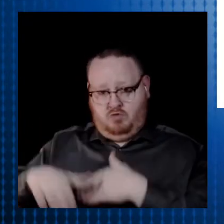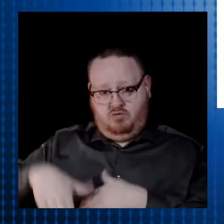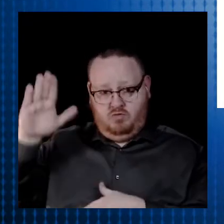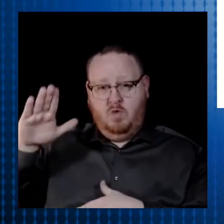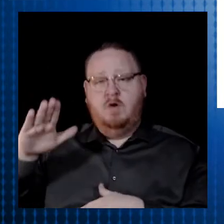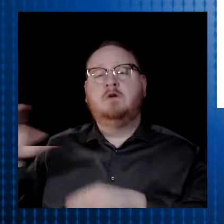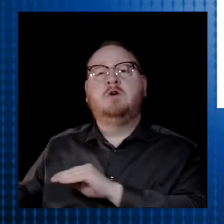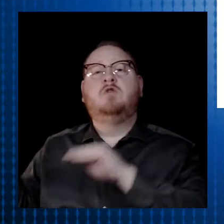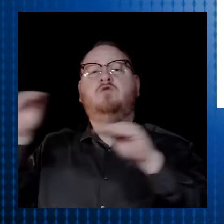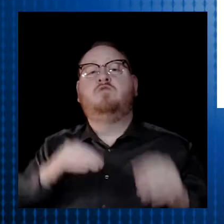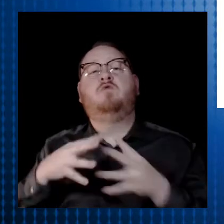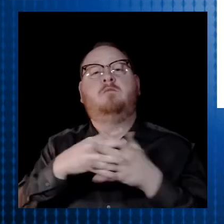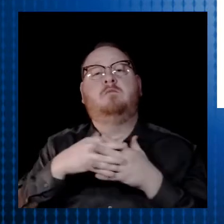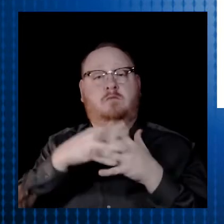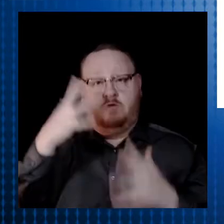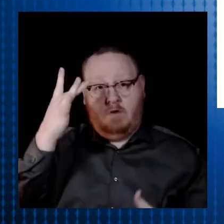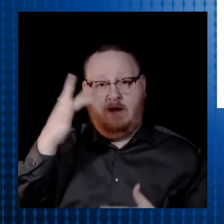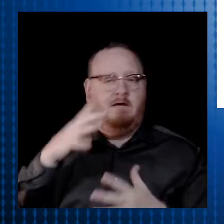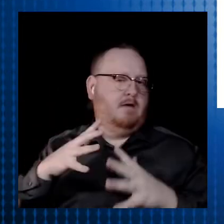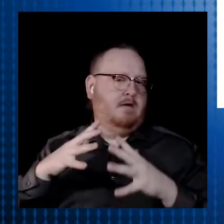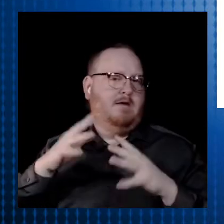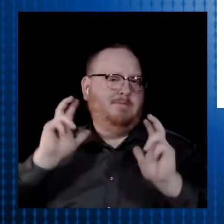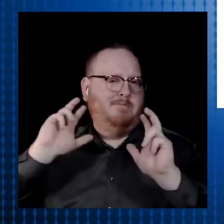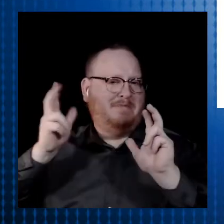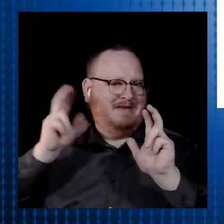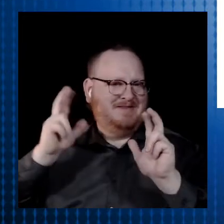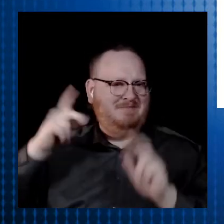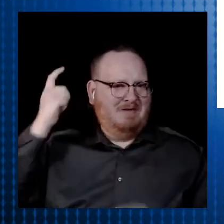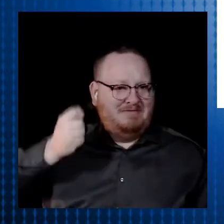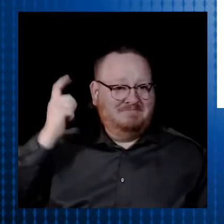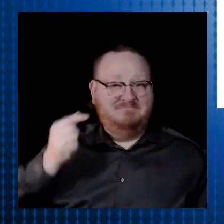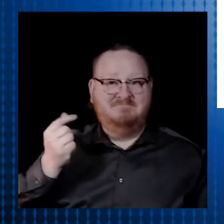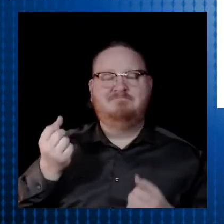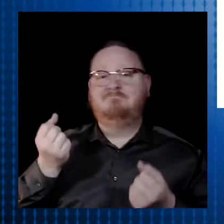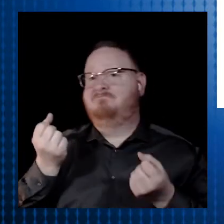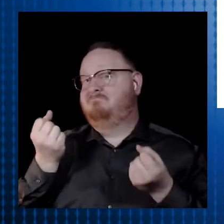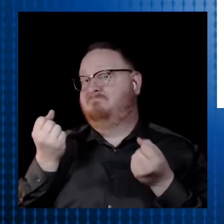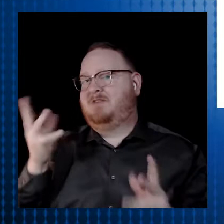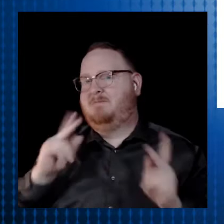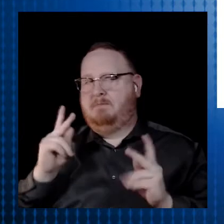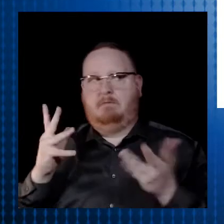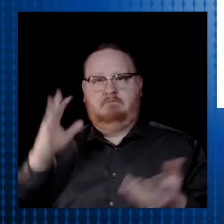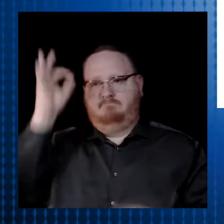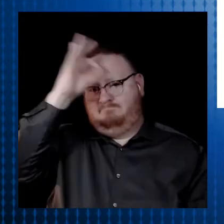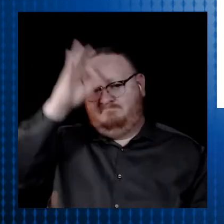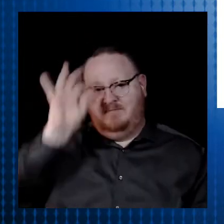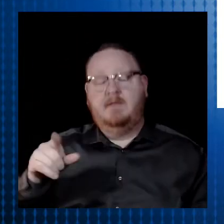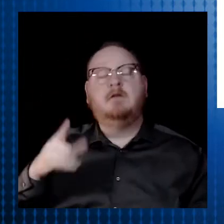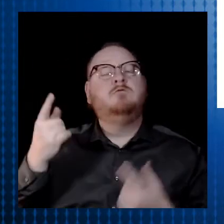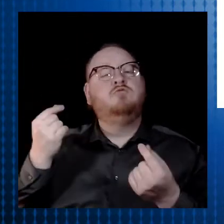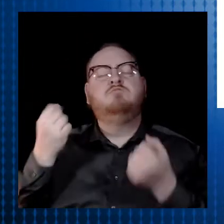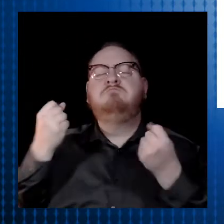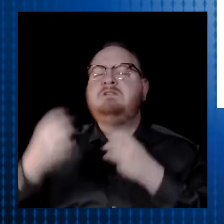on a basketball scholarship. I think that a lot of people probably don't know that. She spent years coaching basketball